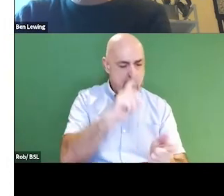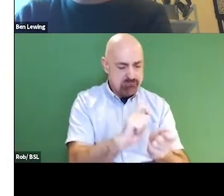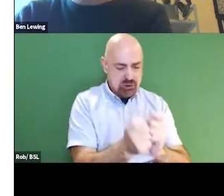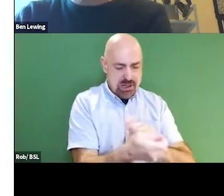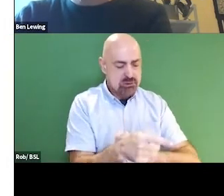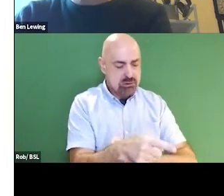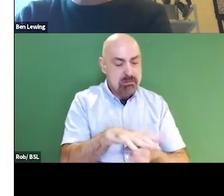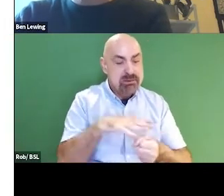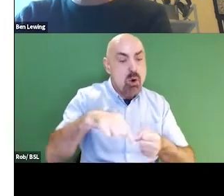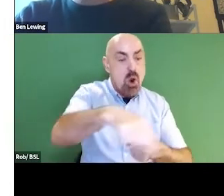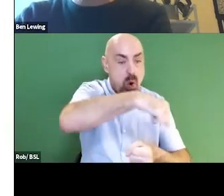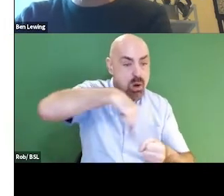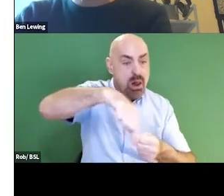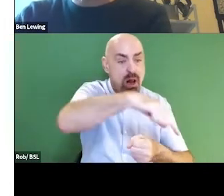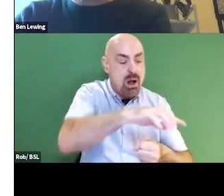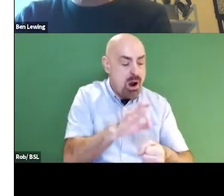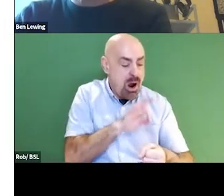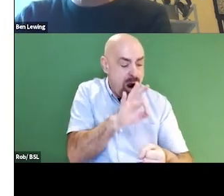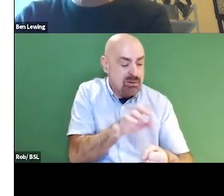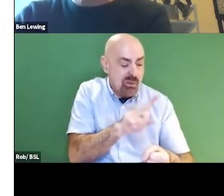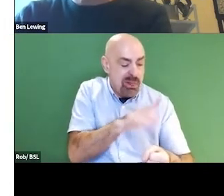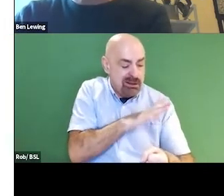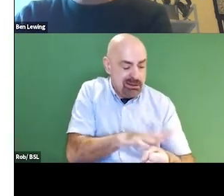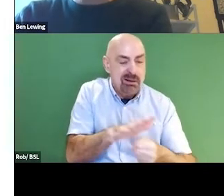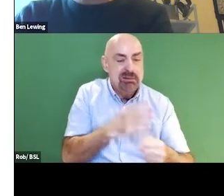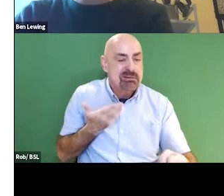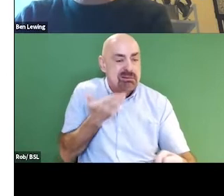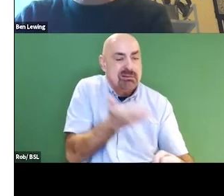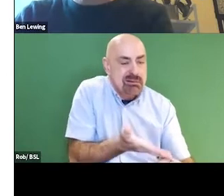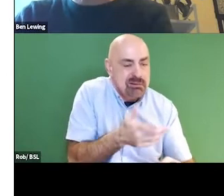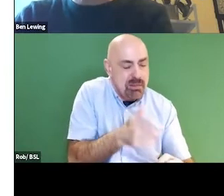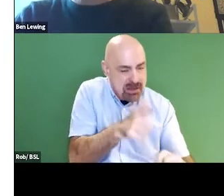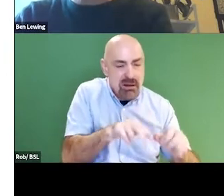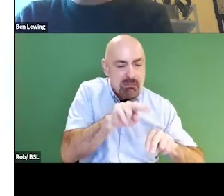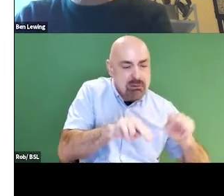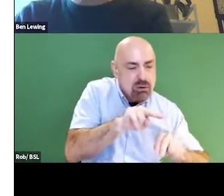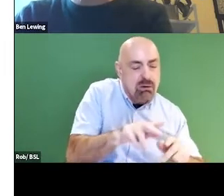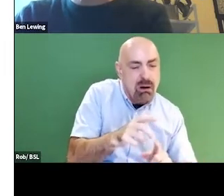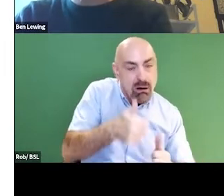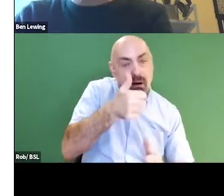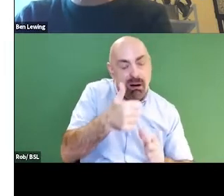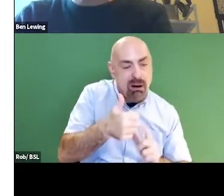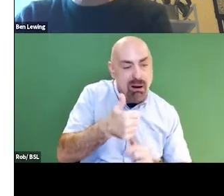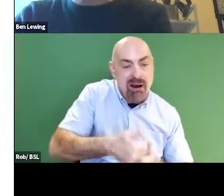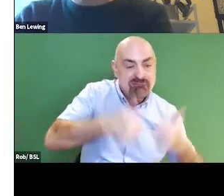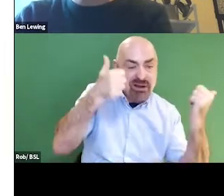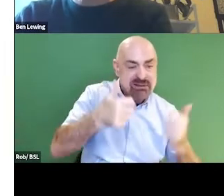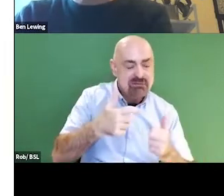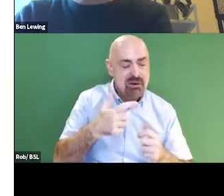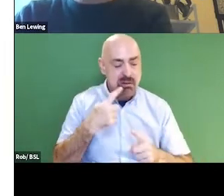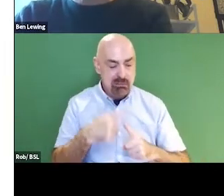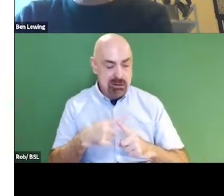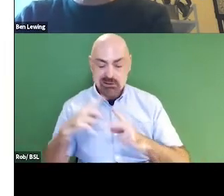their local data on community needs and service effectiveness, while at the same time responding to what is known from child development